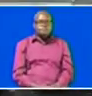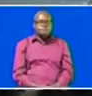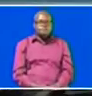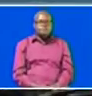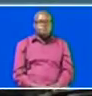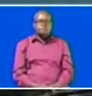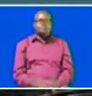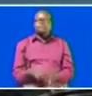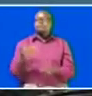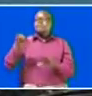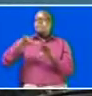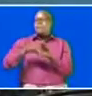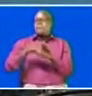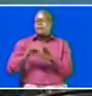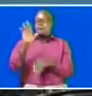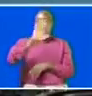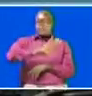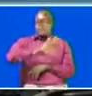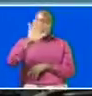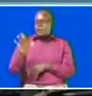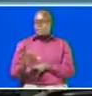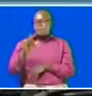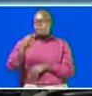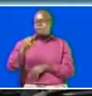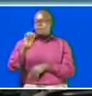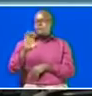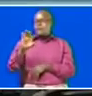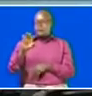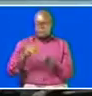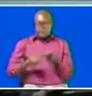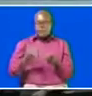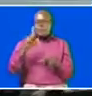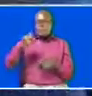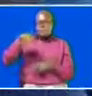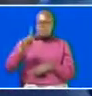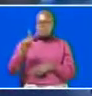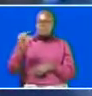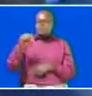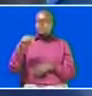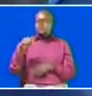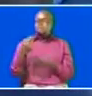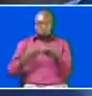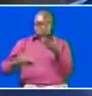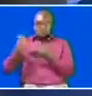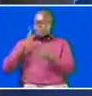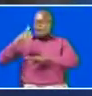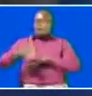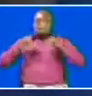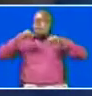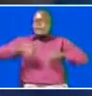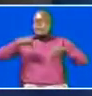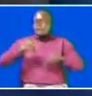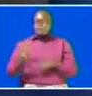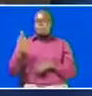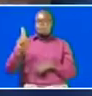Members of the Wiper Democratic Movement National Executive Council and Parliamentary Group brainstormed on the current political landscape after the March 9th handshake between President